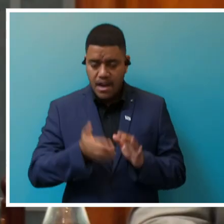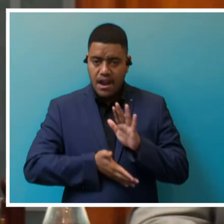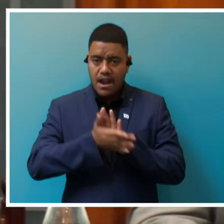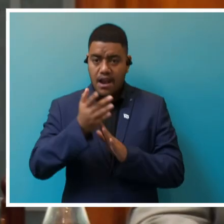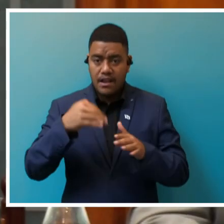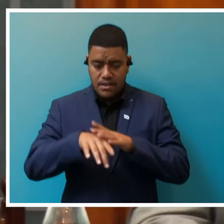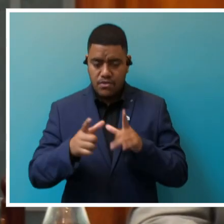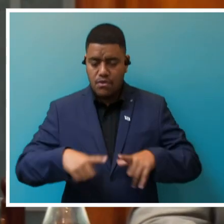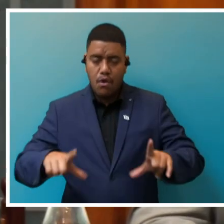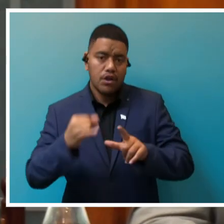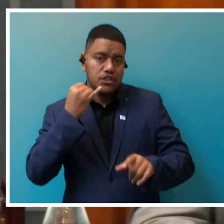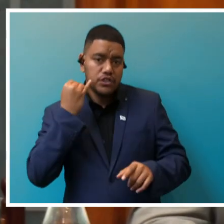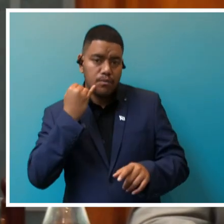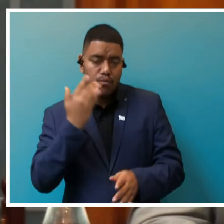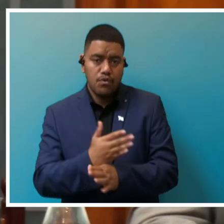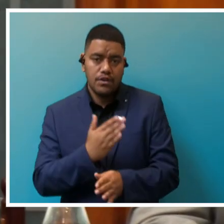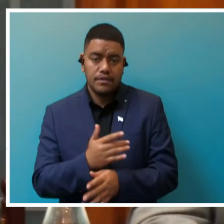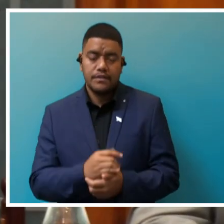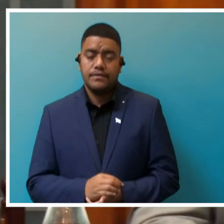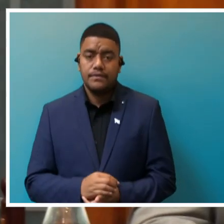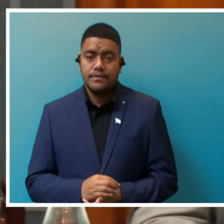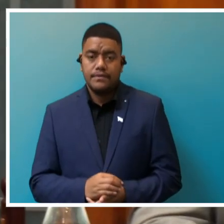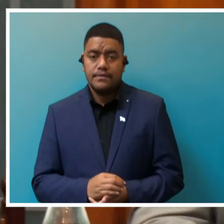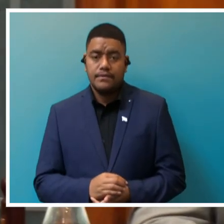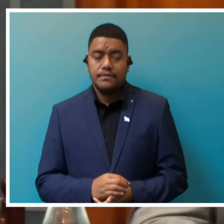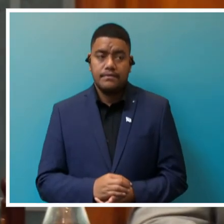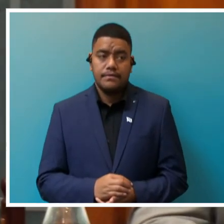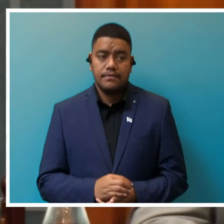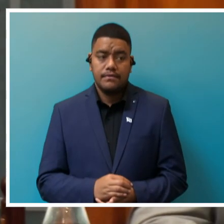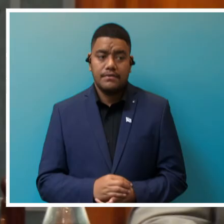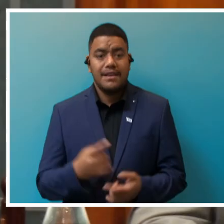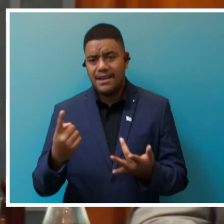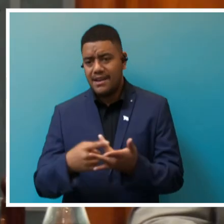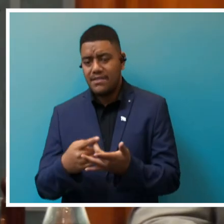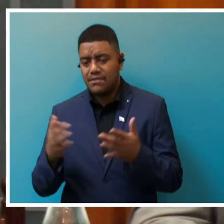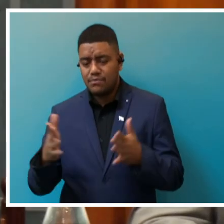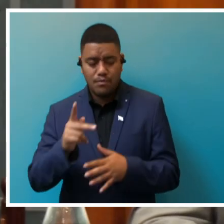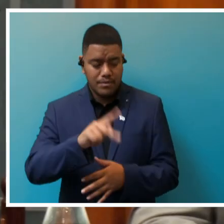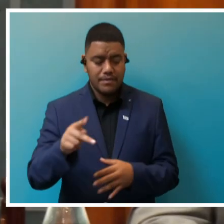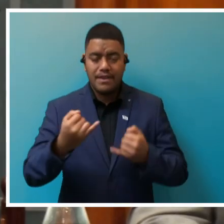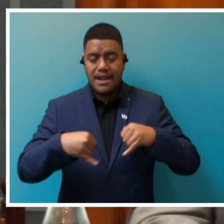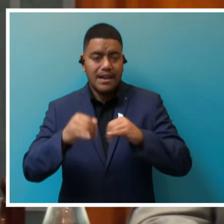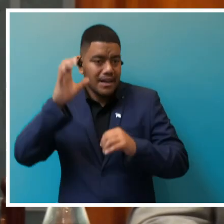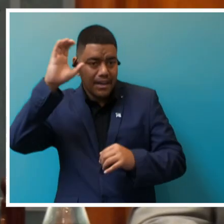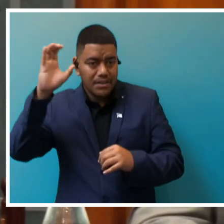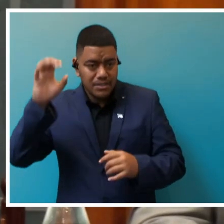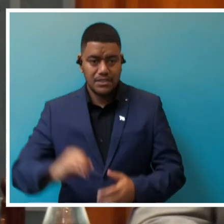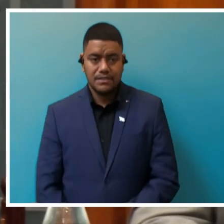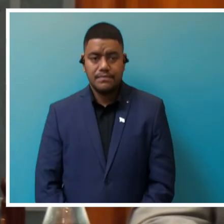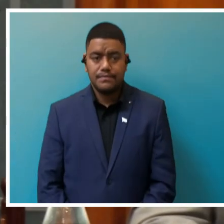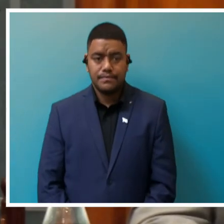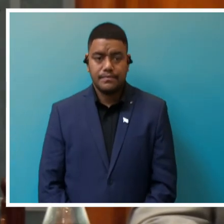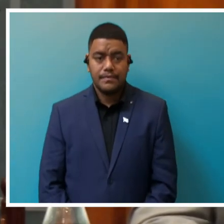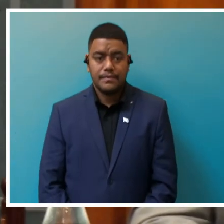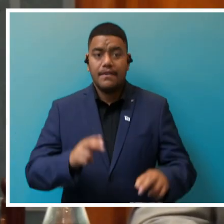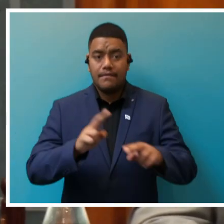sheep industry, particularly if export opportunities to other small Pacific Island countries are pursued. Fiji